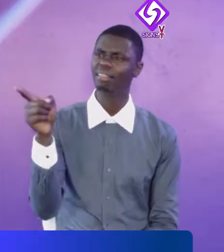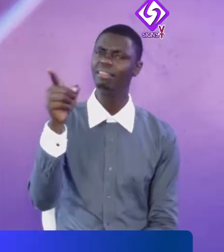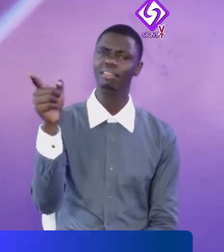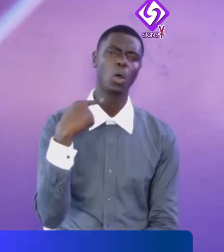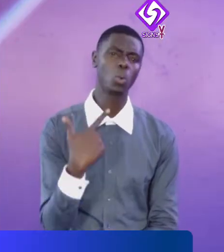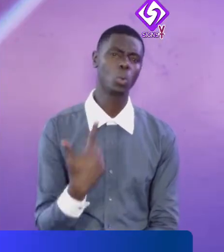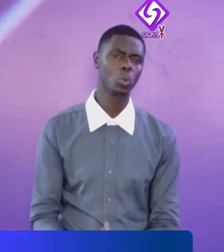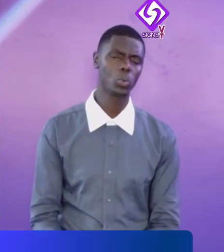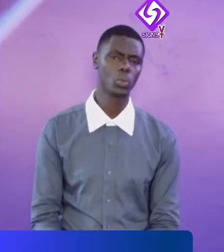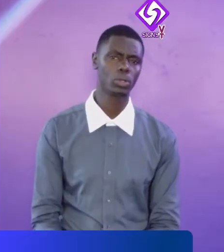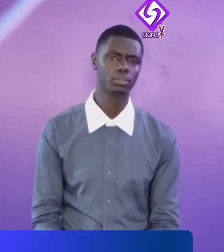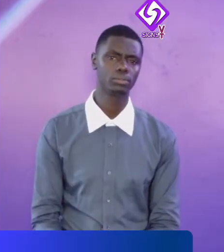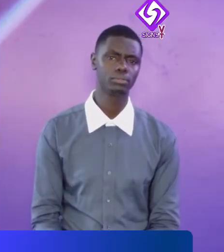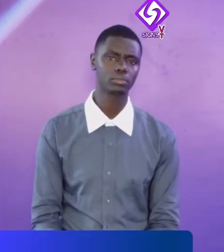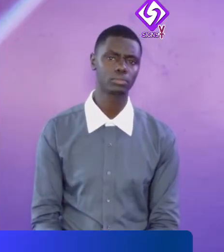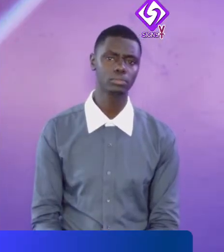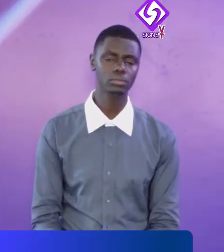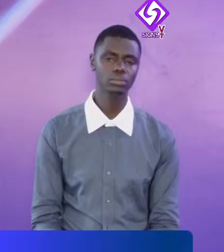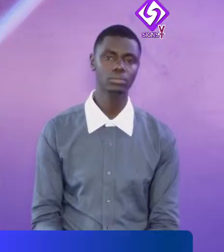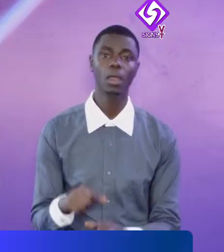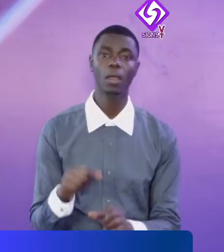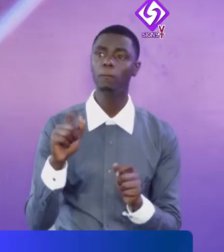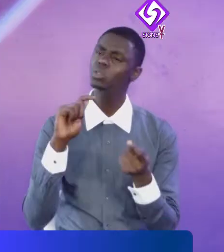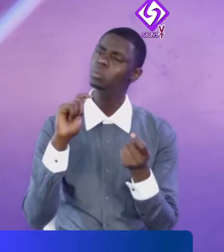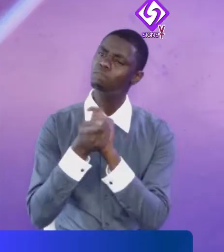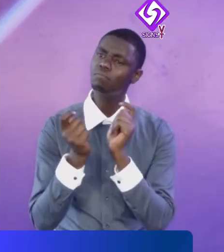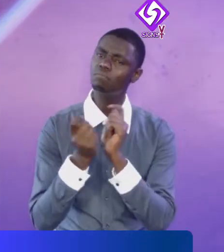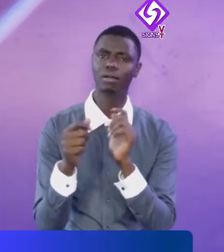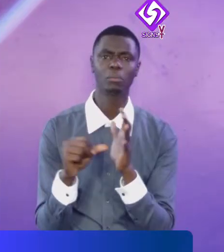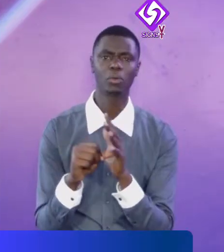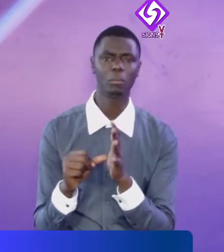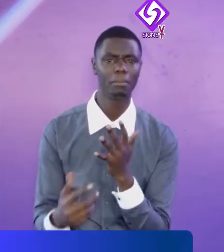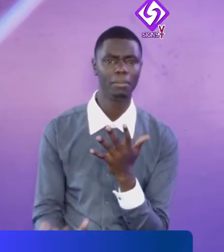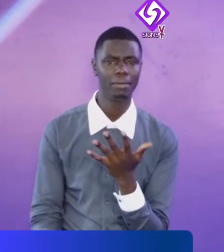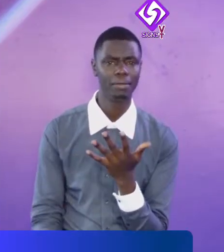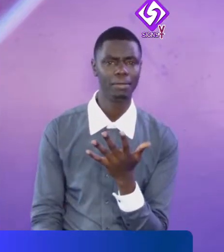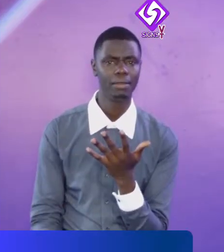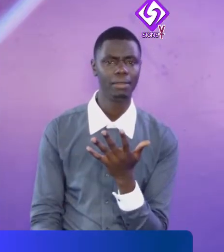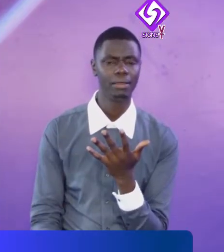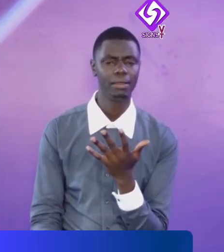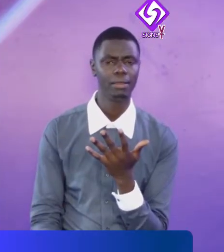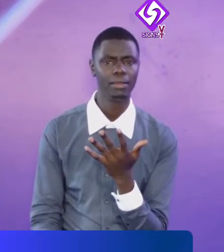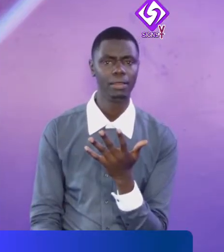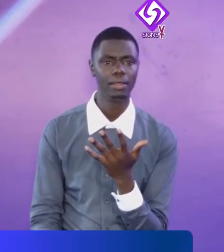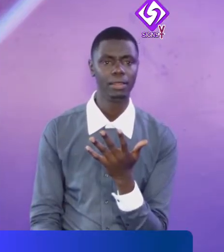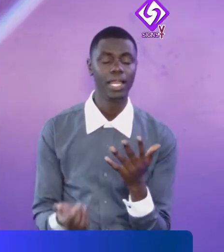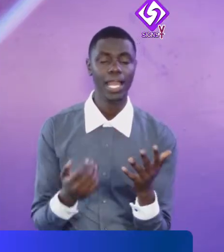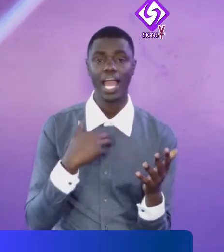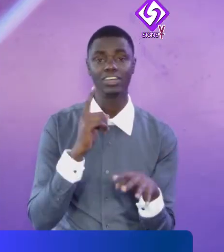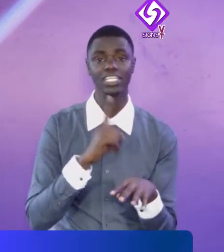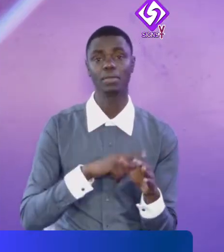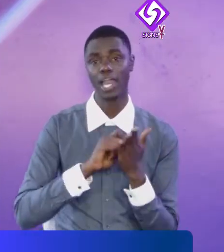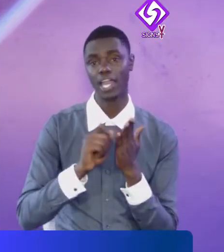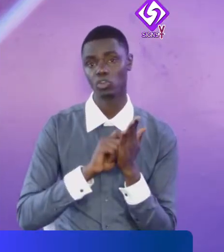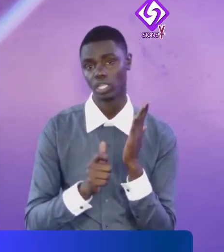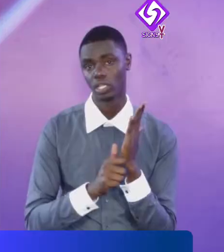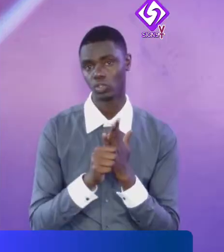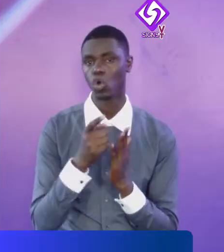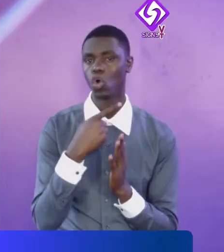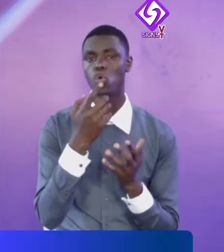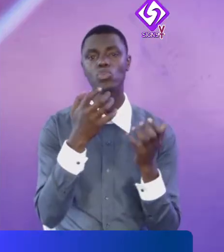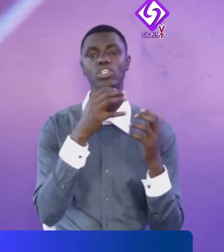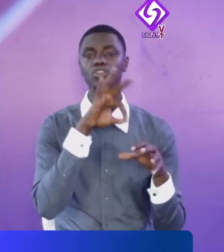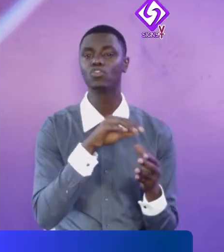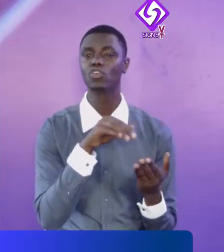running? Can they rectify the problem? Yeah. You know, there's a time I wrote an article and said that who needs to vote